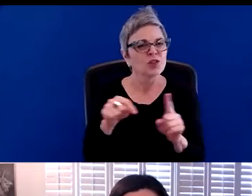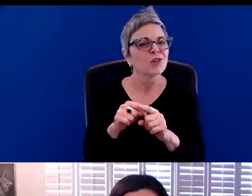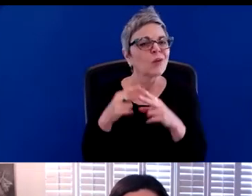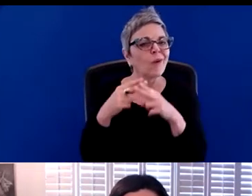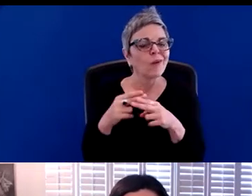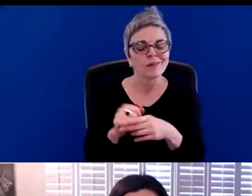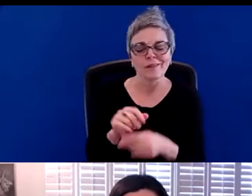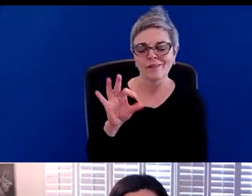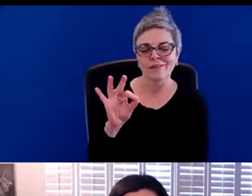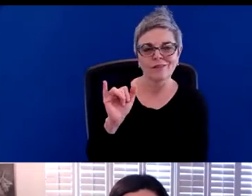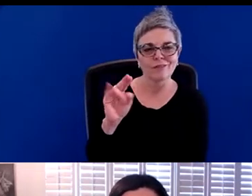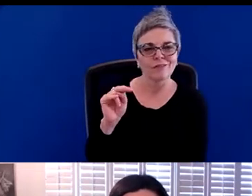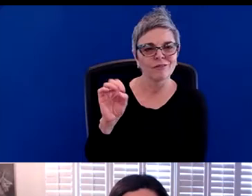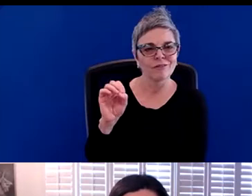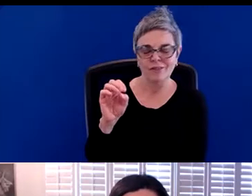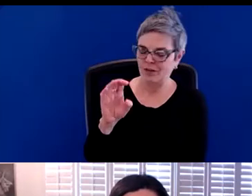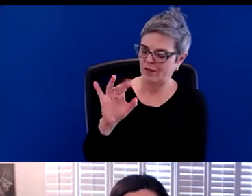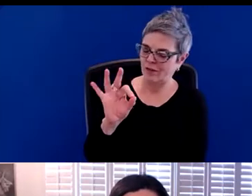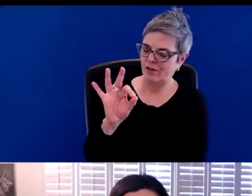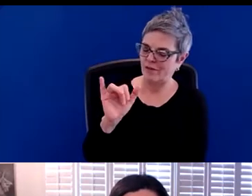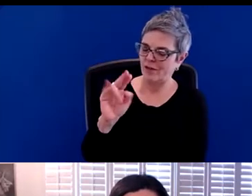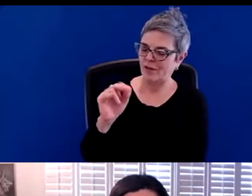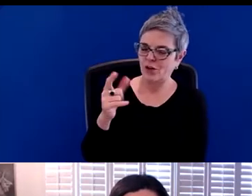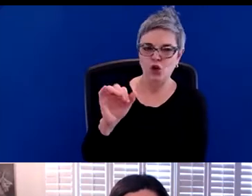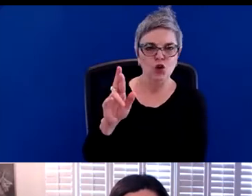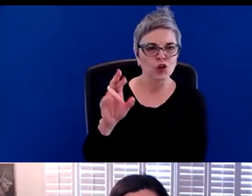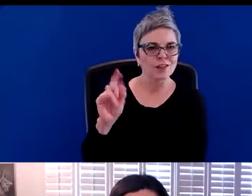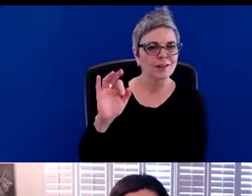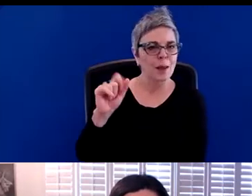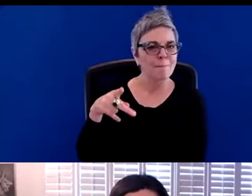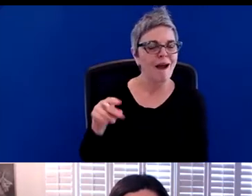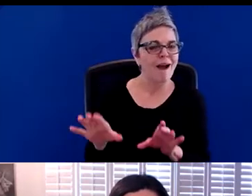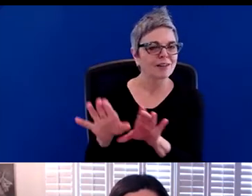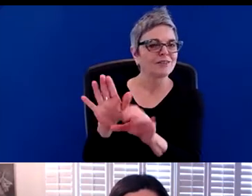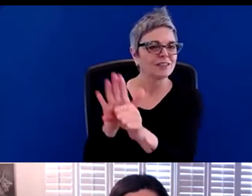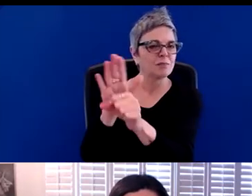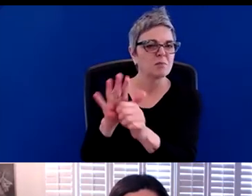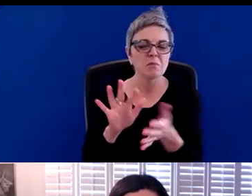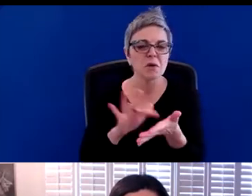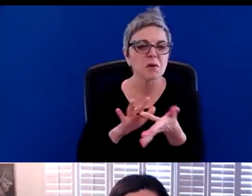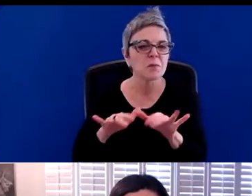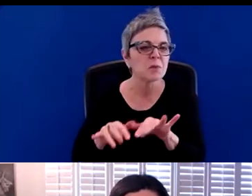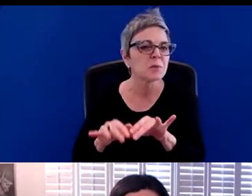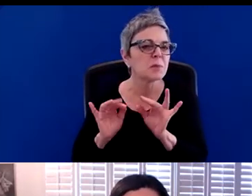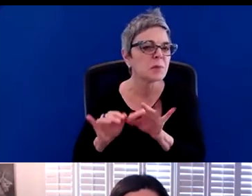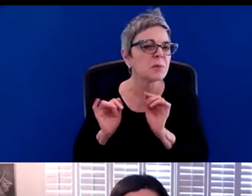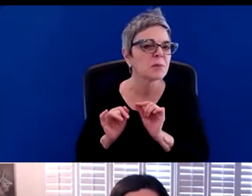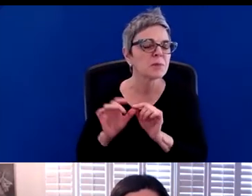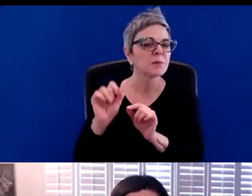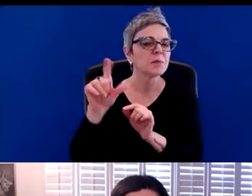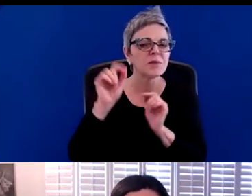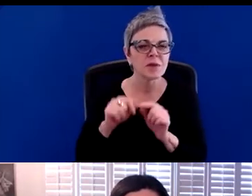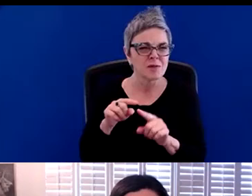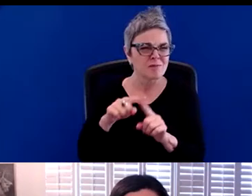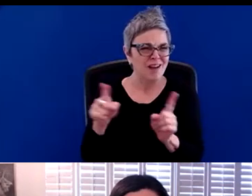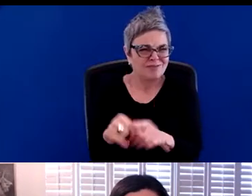form of dismissal of the kind of activism that was happening online. So we also kind of wanted to challenge such a framing of